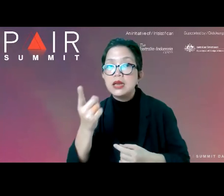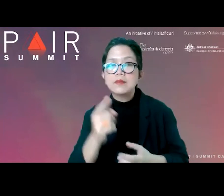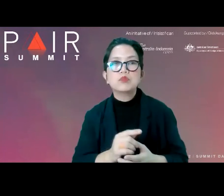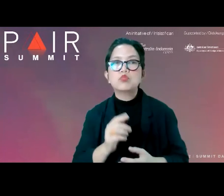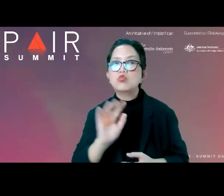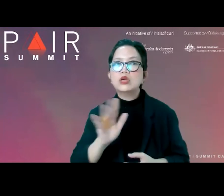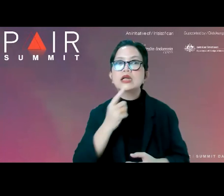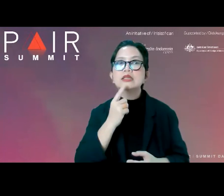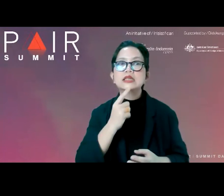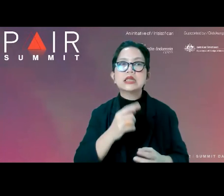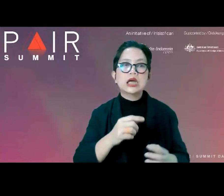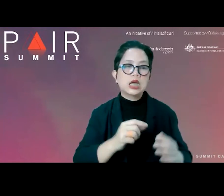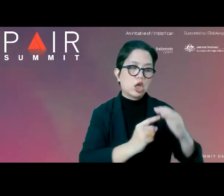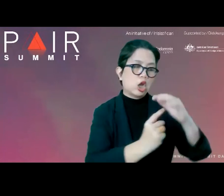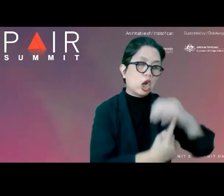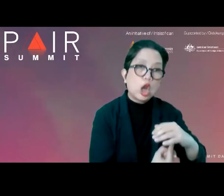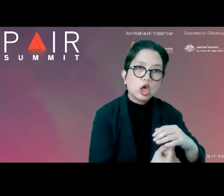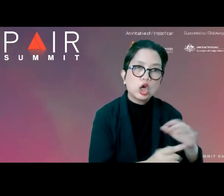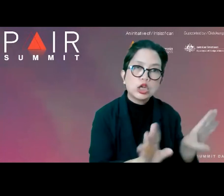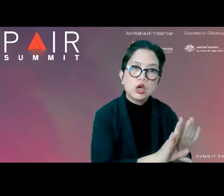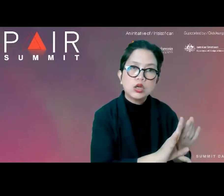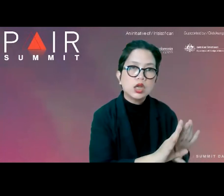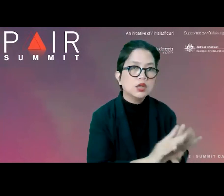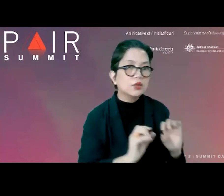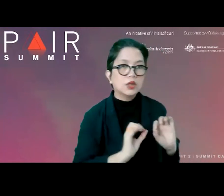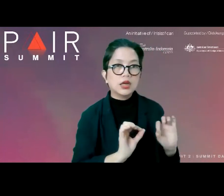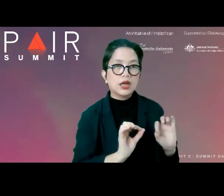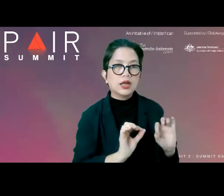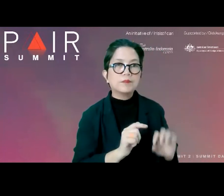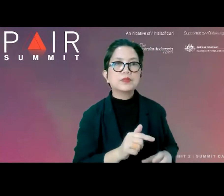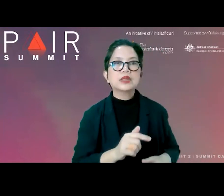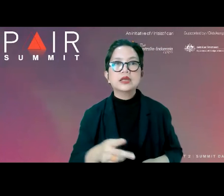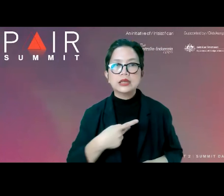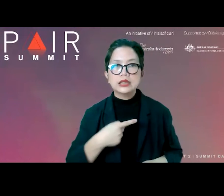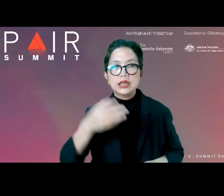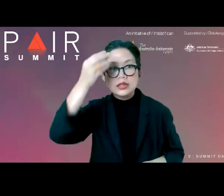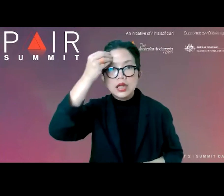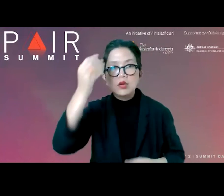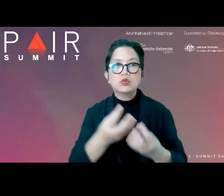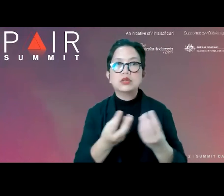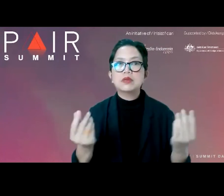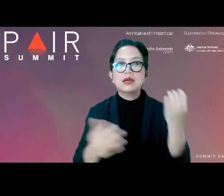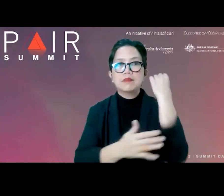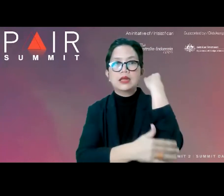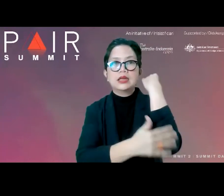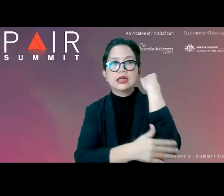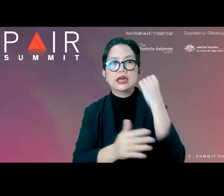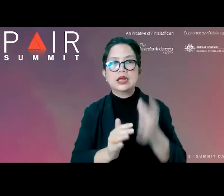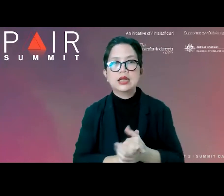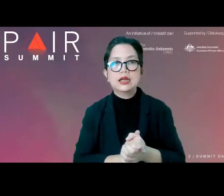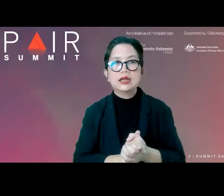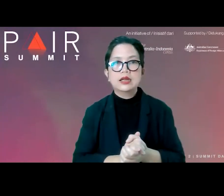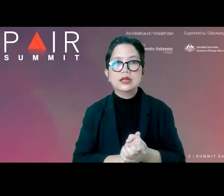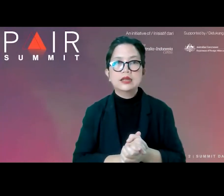A lockdown in the way it's been seen in many countries would mean starvation for many people. So that's not an option.